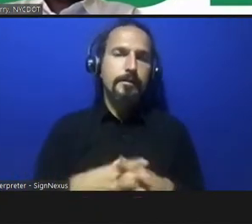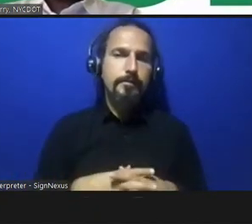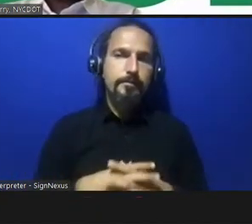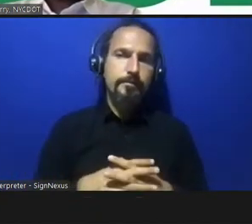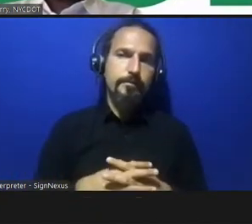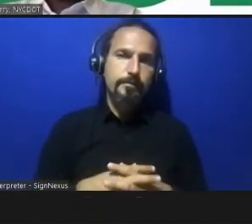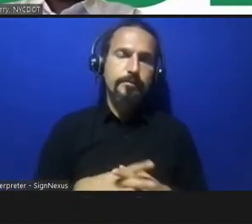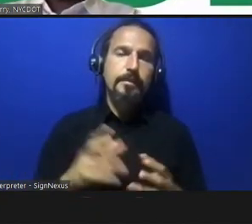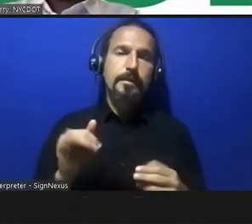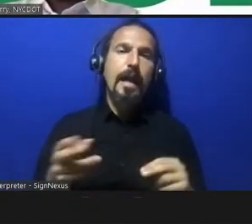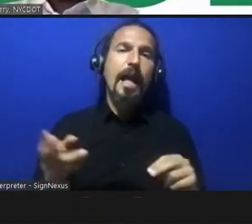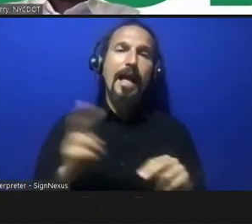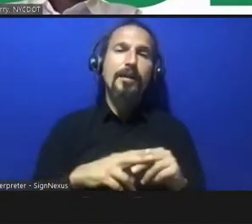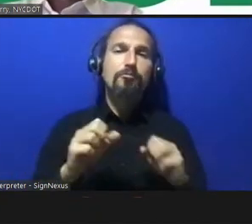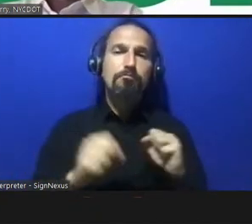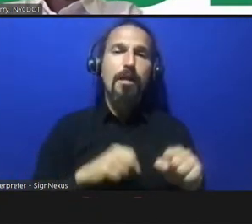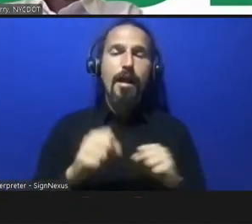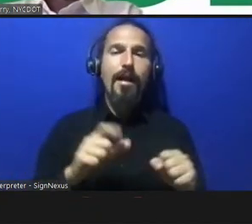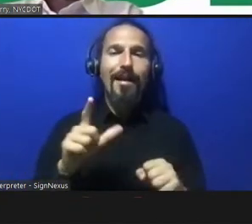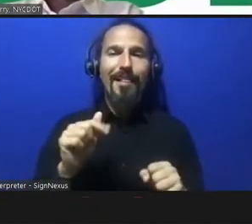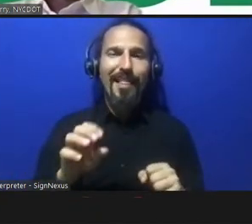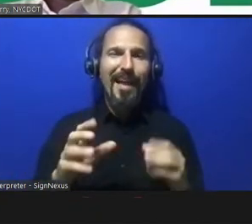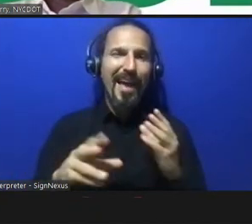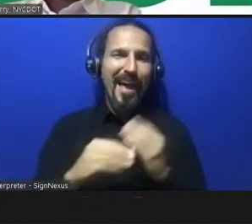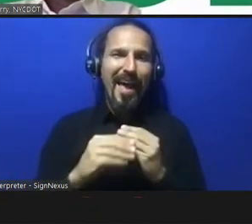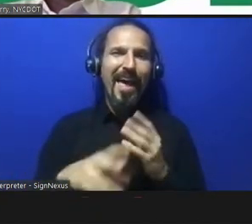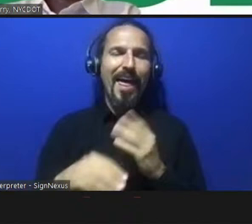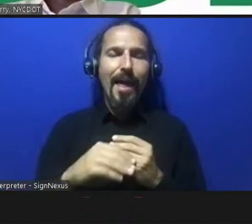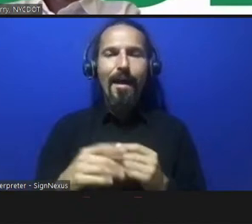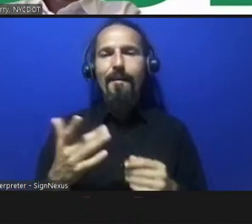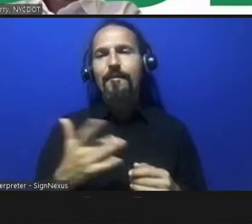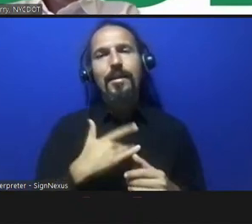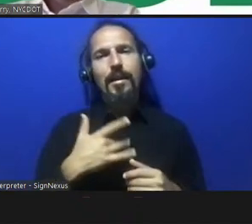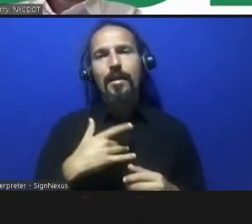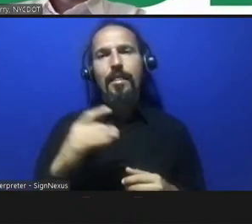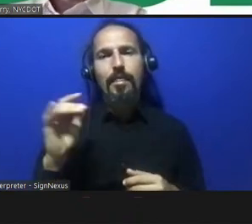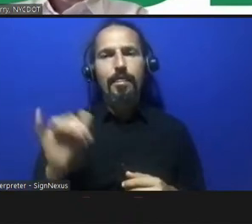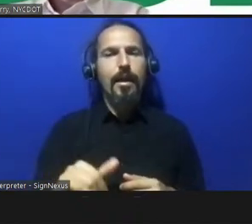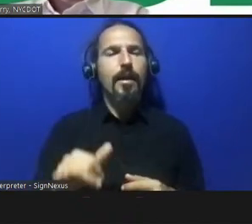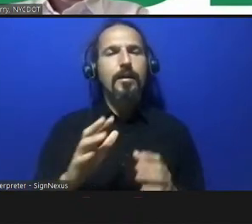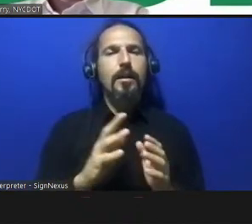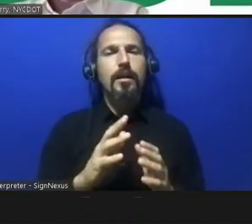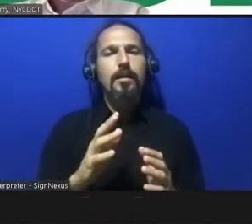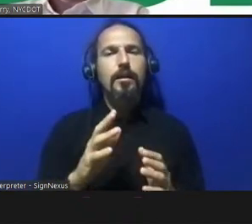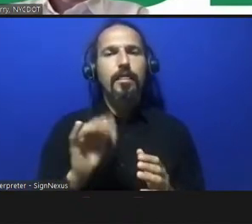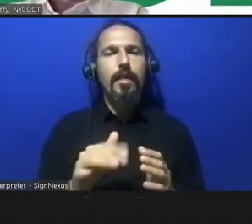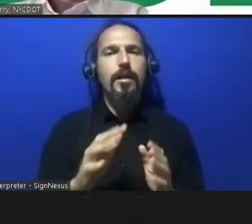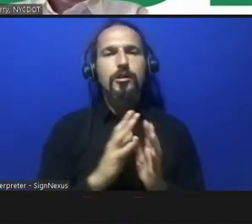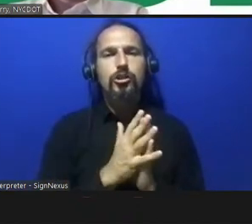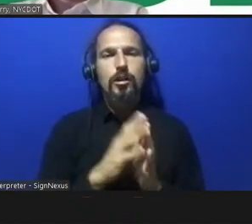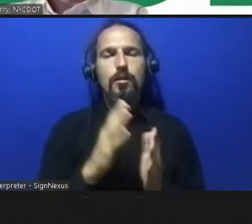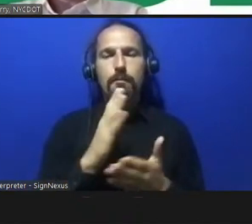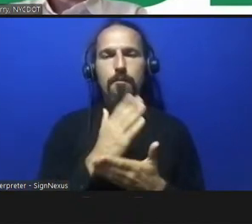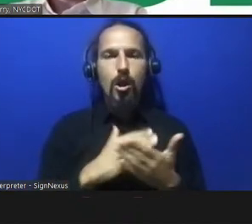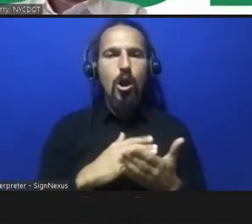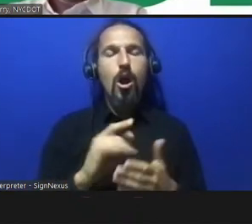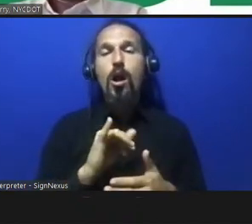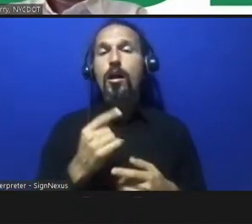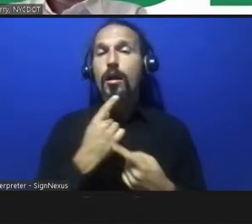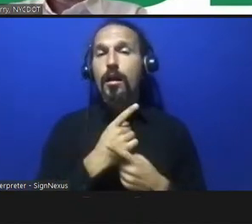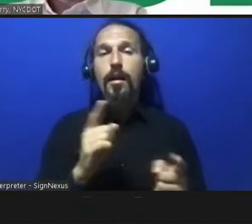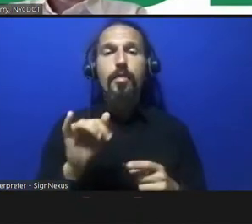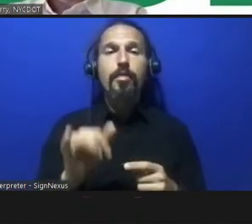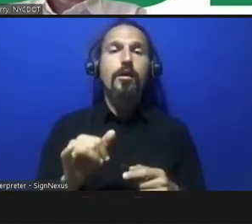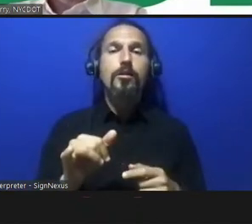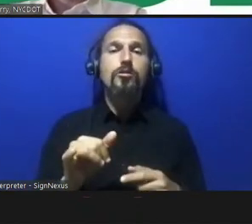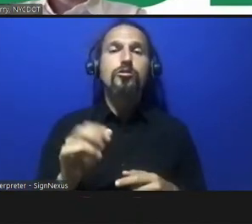know extra bite links added and and that's i think that's the congestion part and then i i honestly think traveling should be